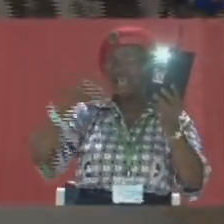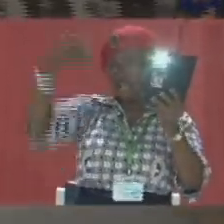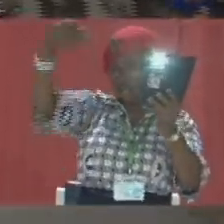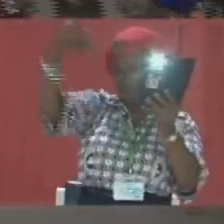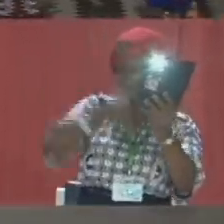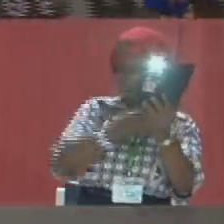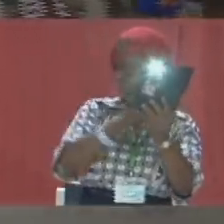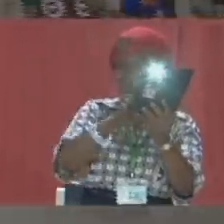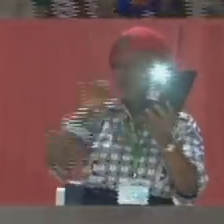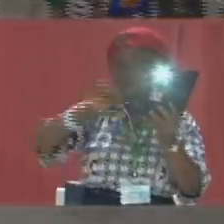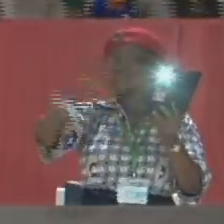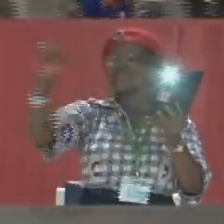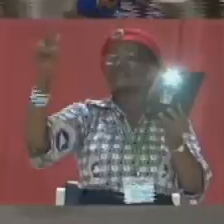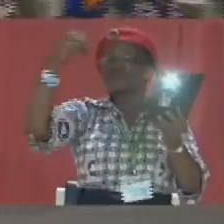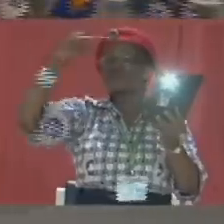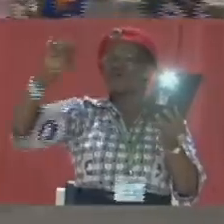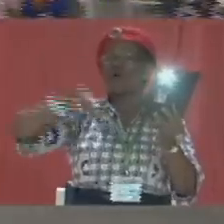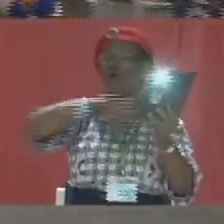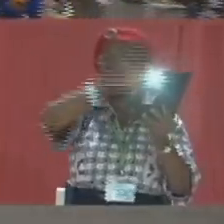of you.